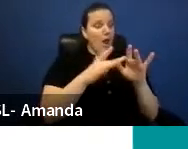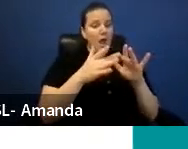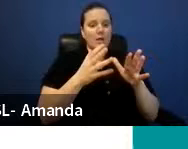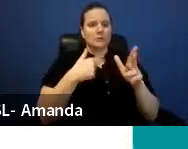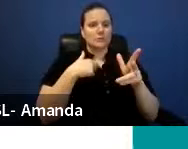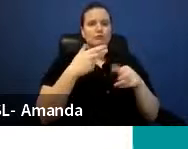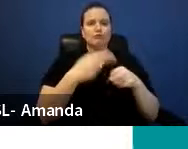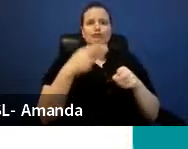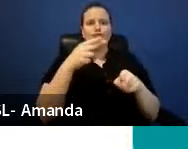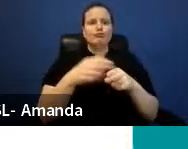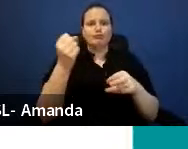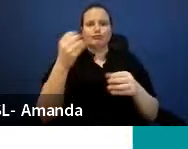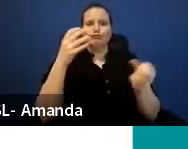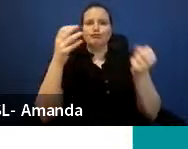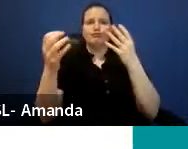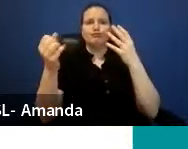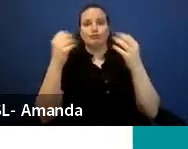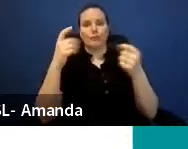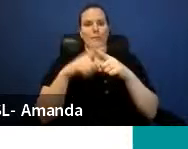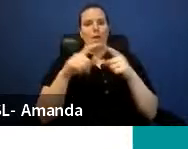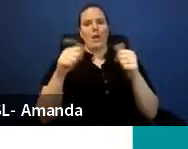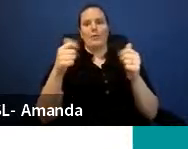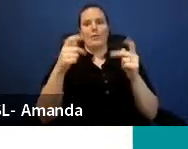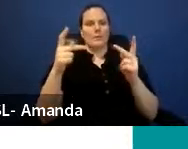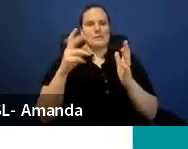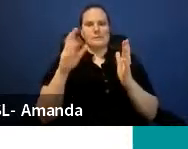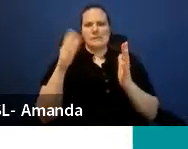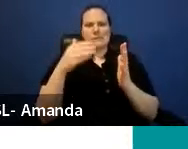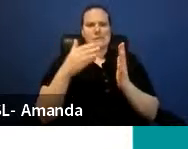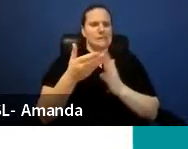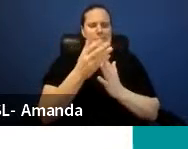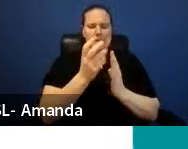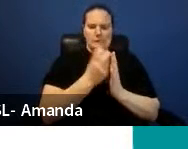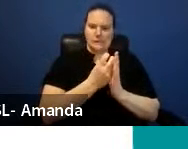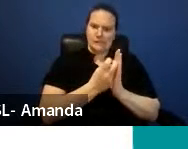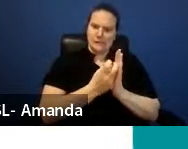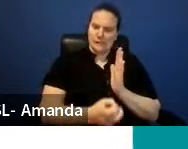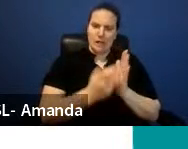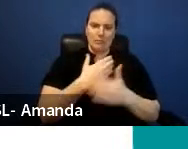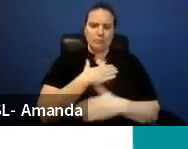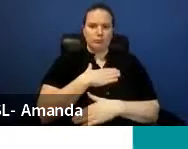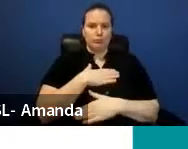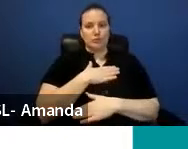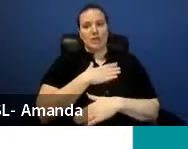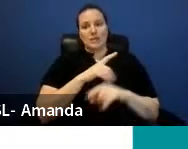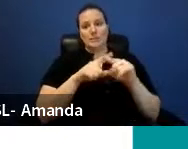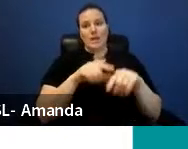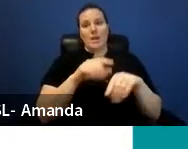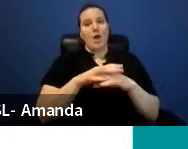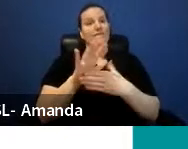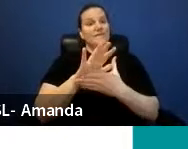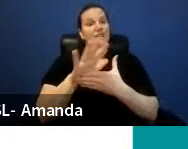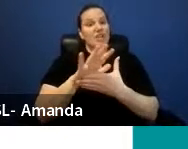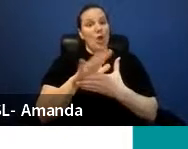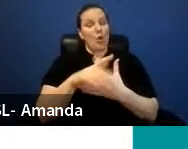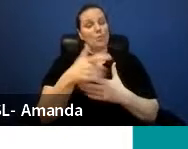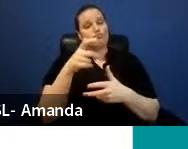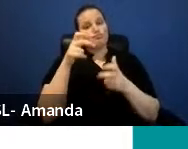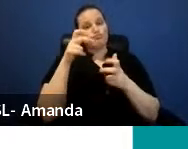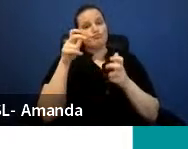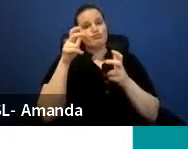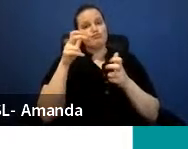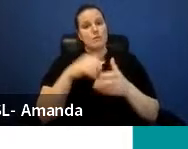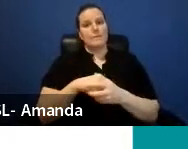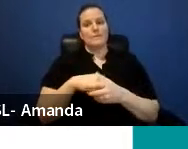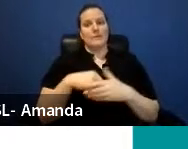of information. Other people will appreciate and maybe rely on videos. Youth